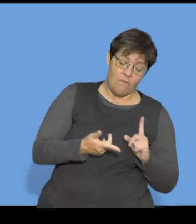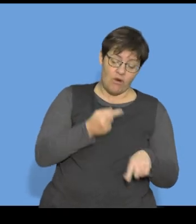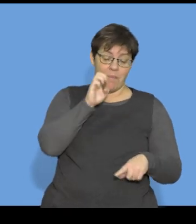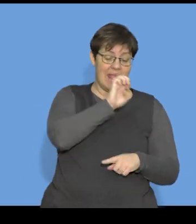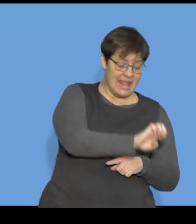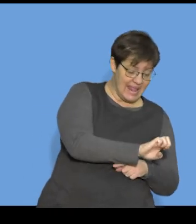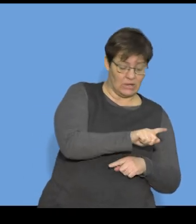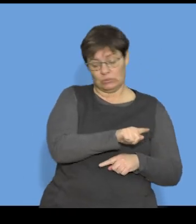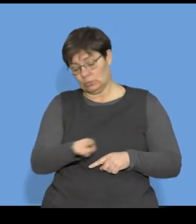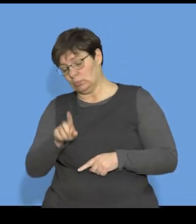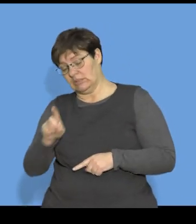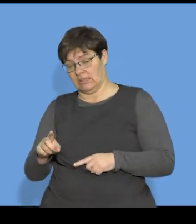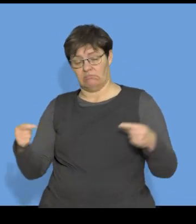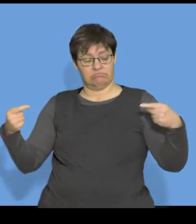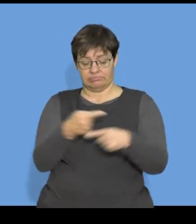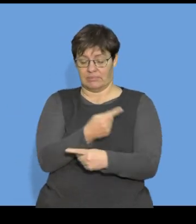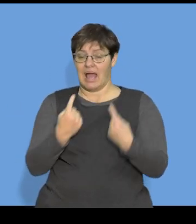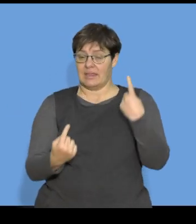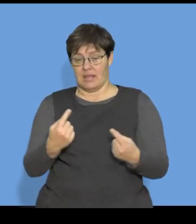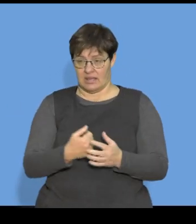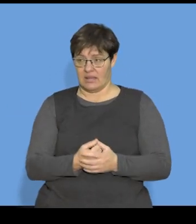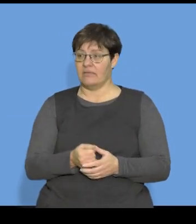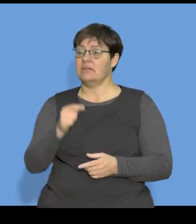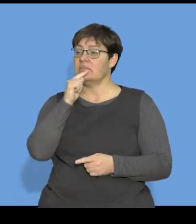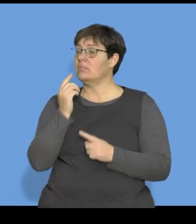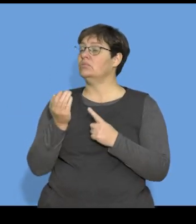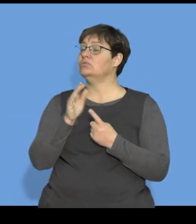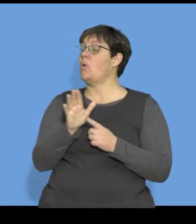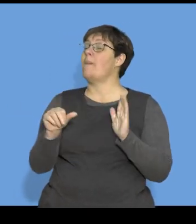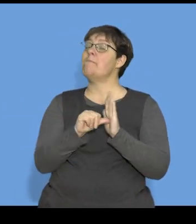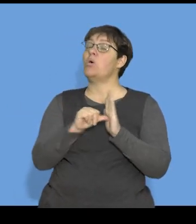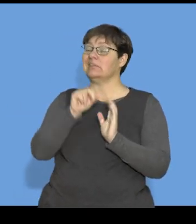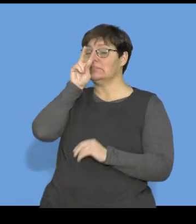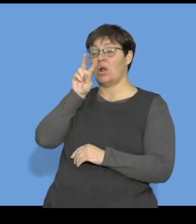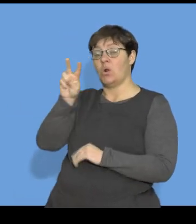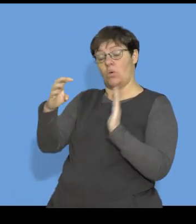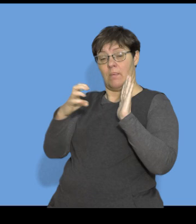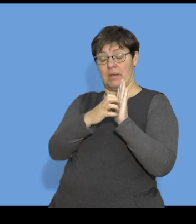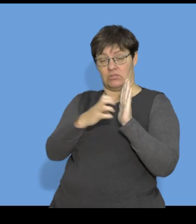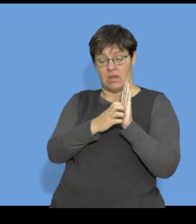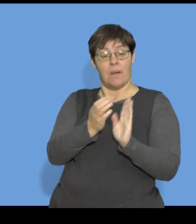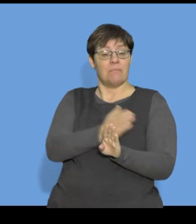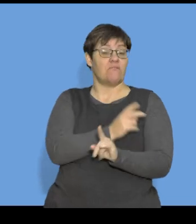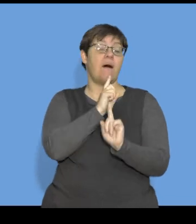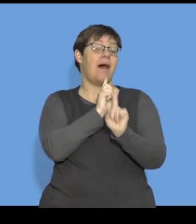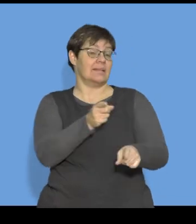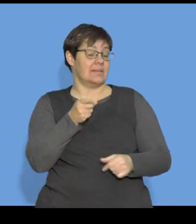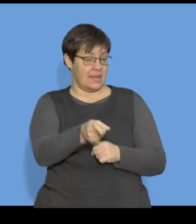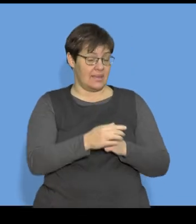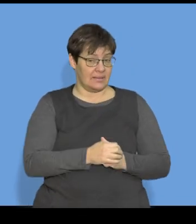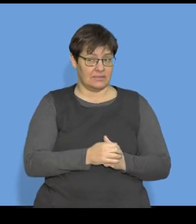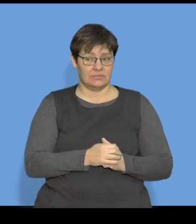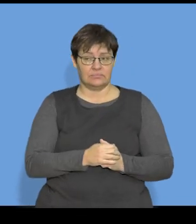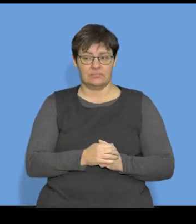from E to D. Then your diagram is key for you to look at the diagram before you answer the